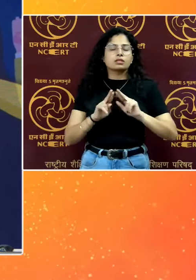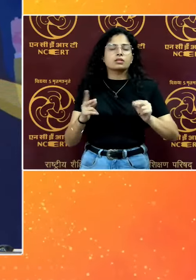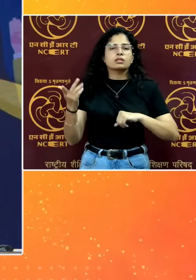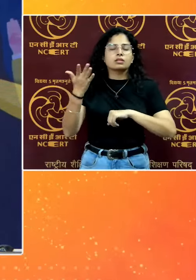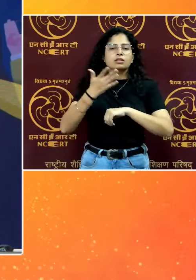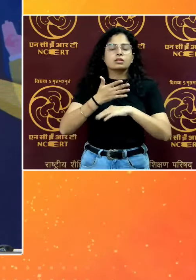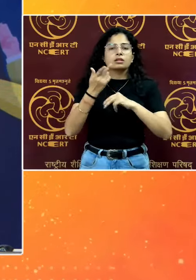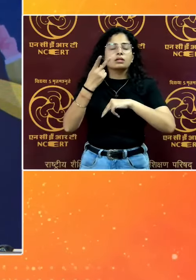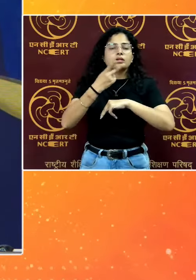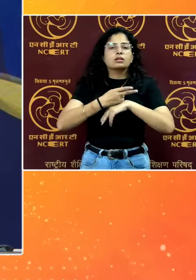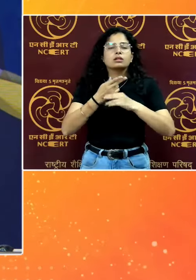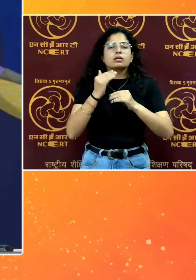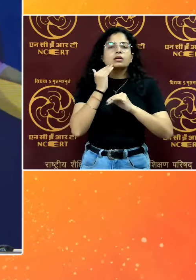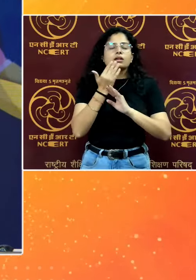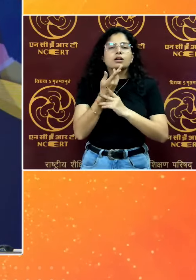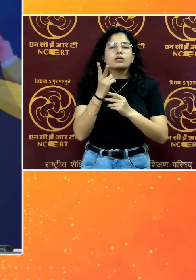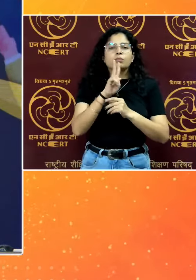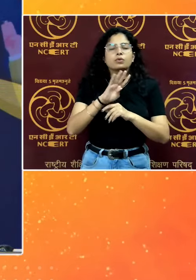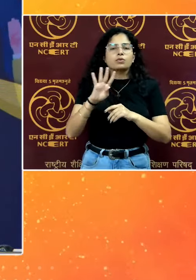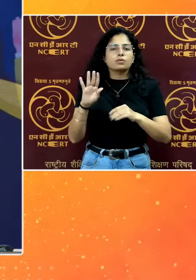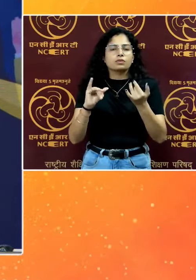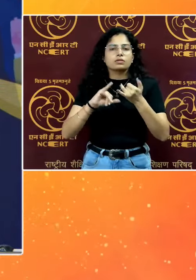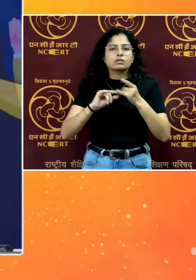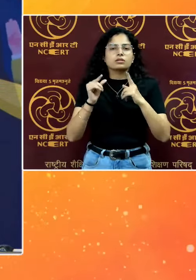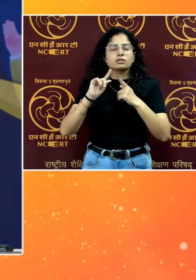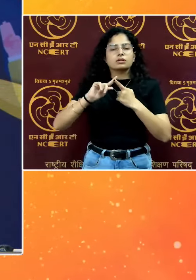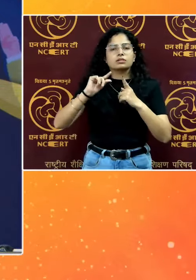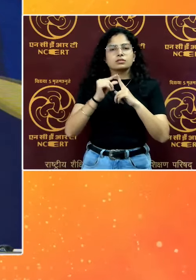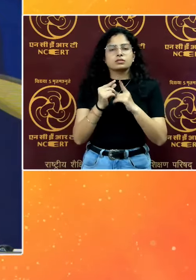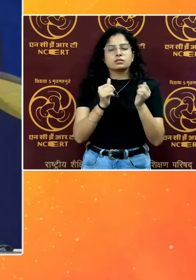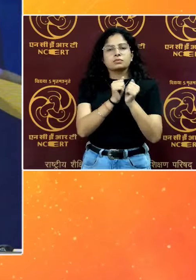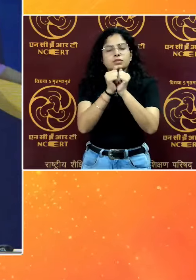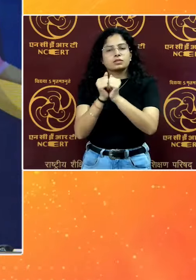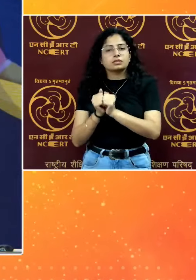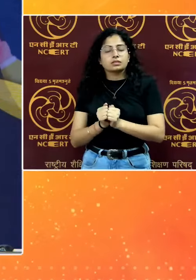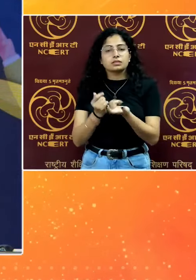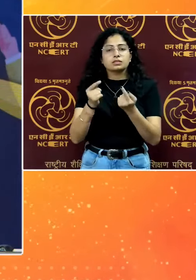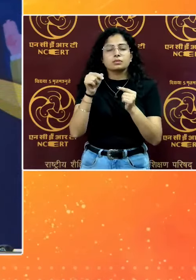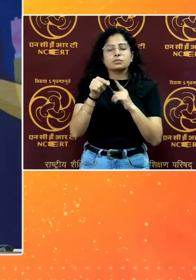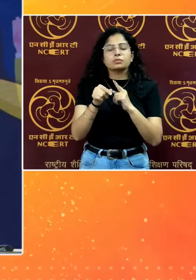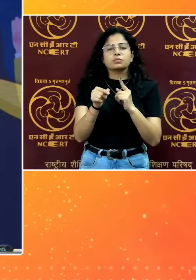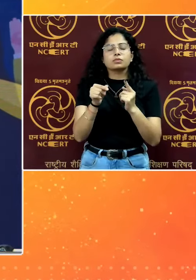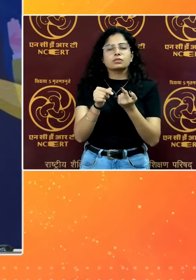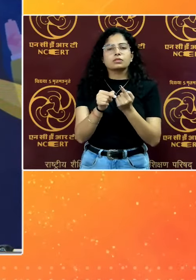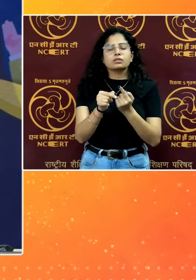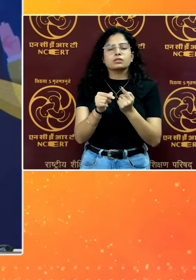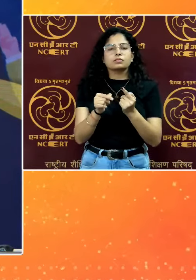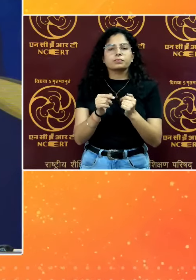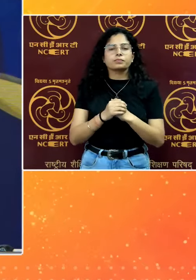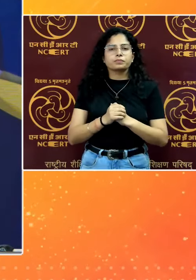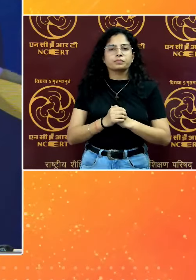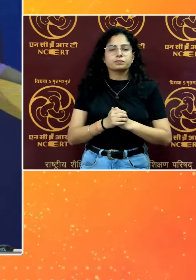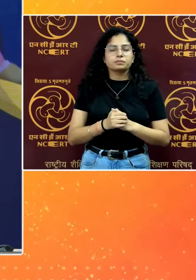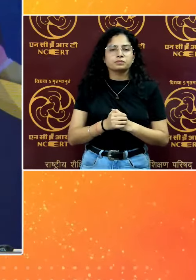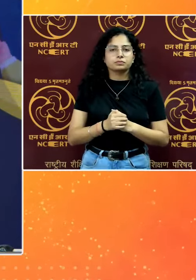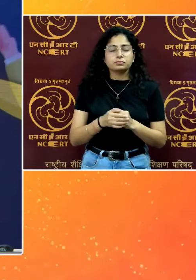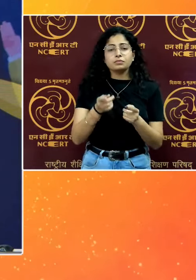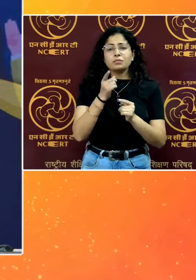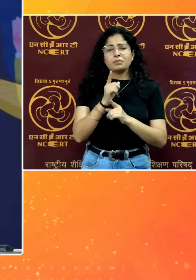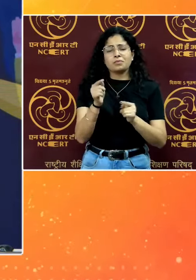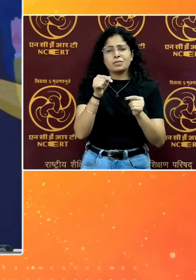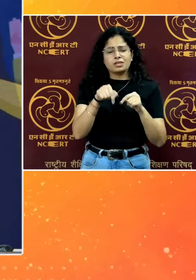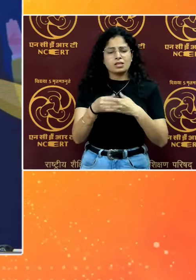which is celebrated every year on 23rd of September and is recognized by United Nations organizations as well. But